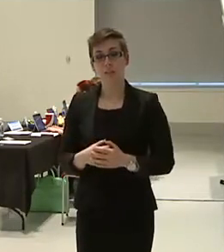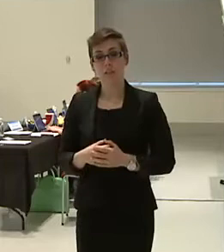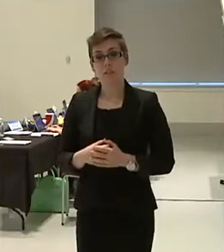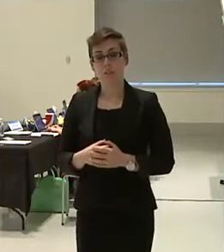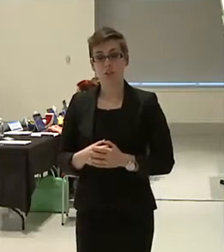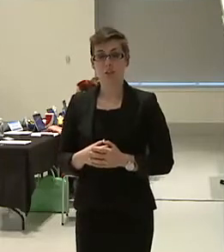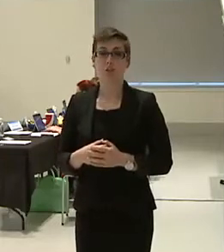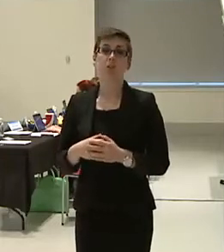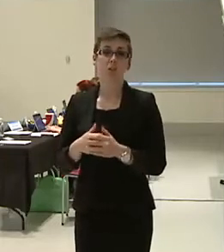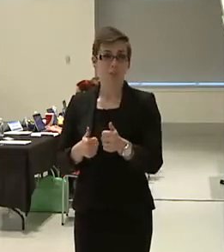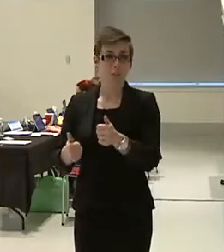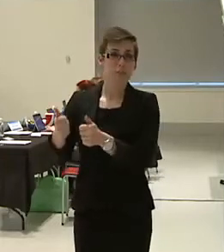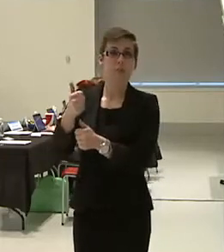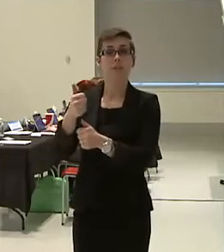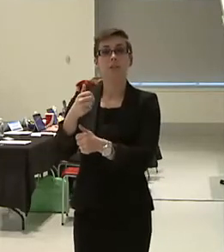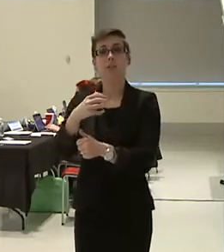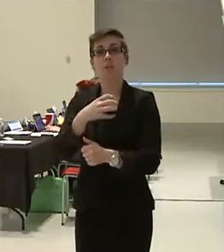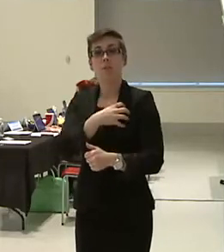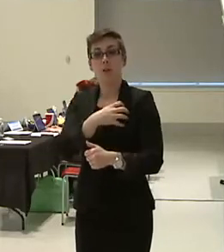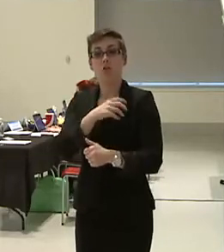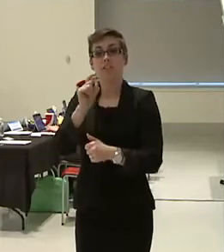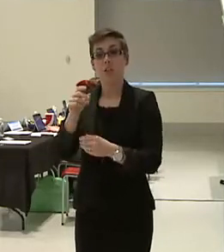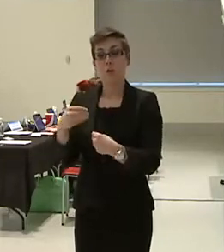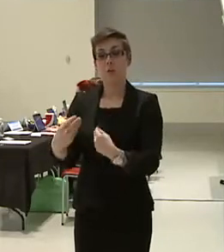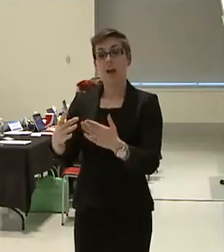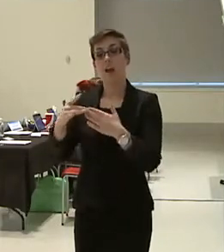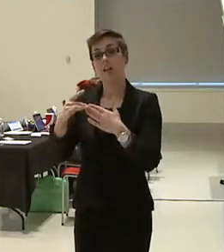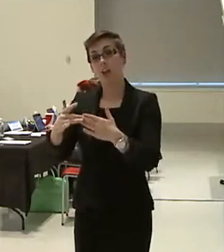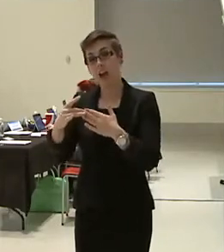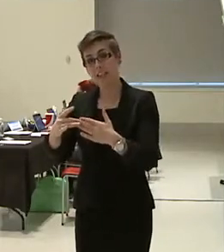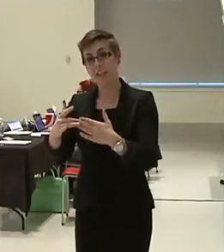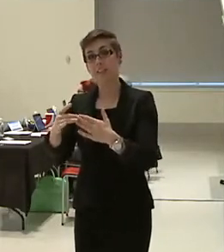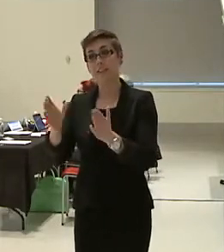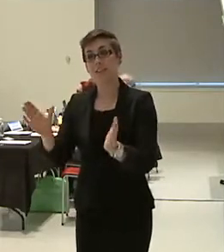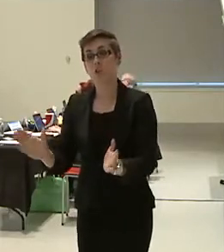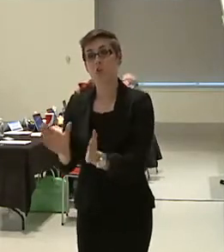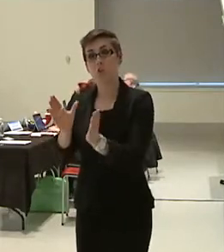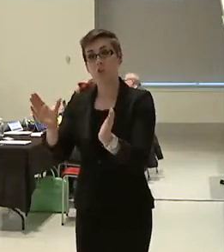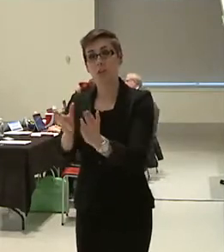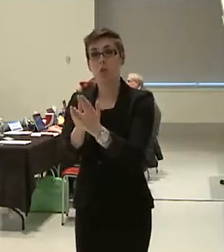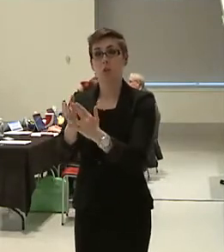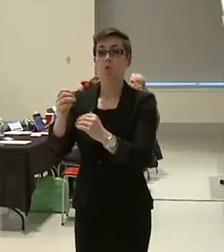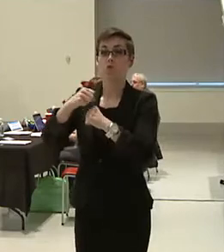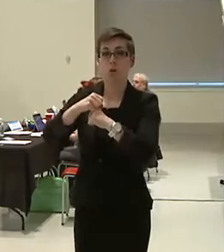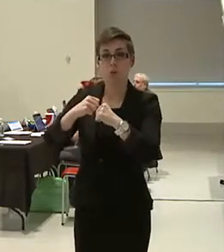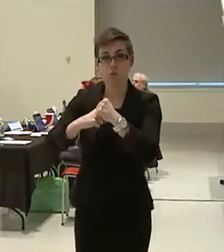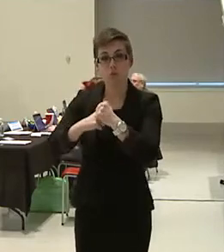commanders need to provide guidance in the way of encouragement and structure through training and policy.